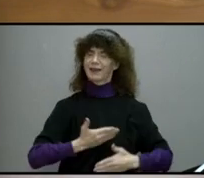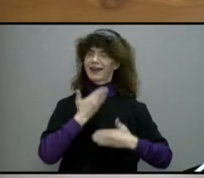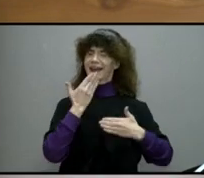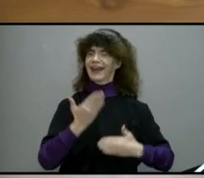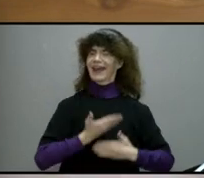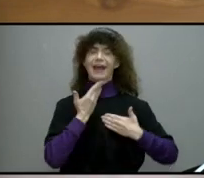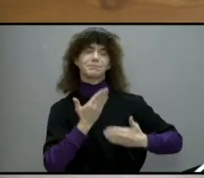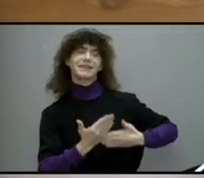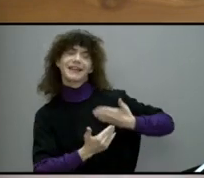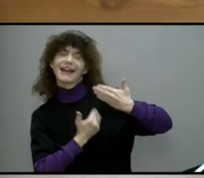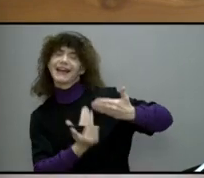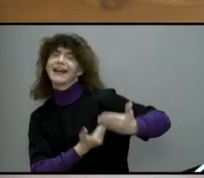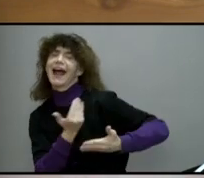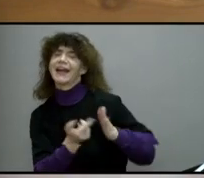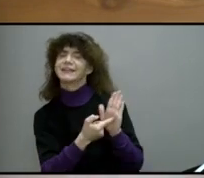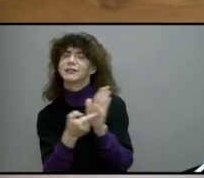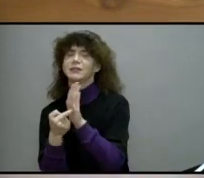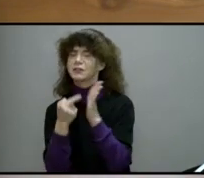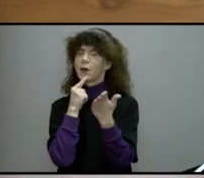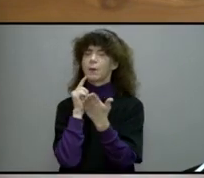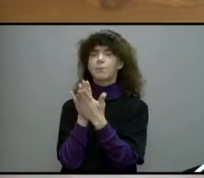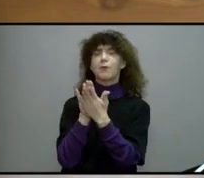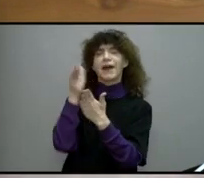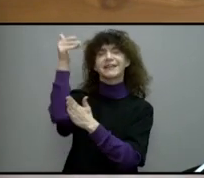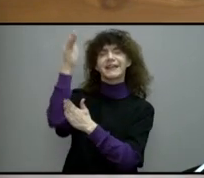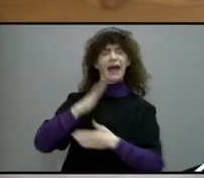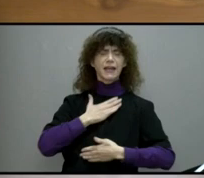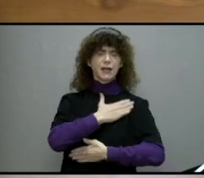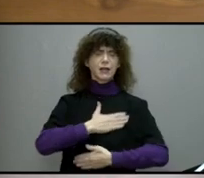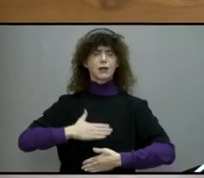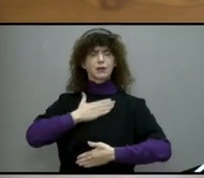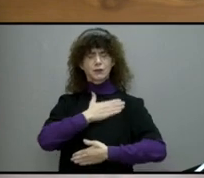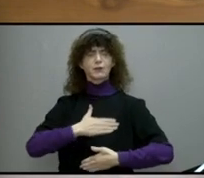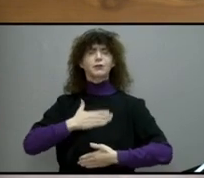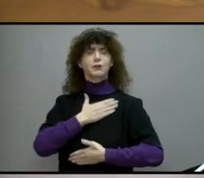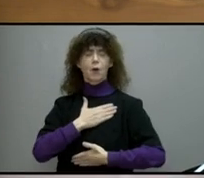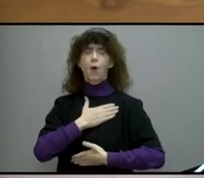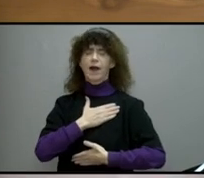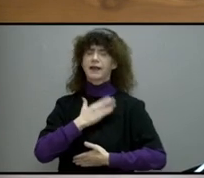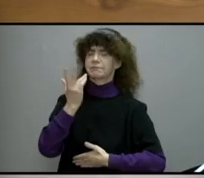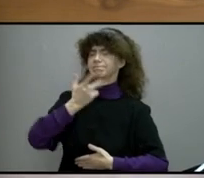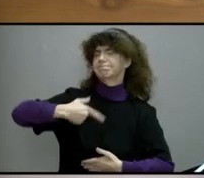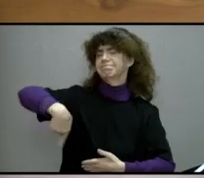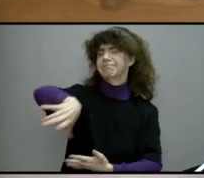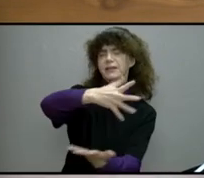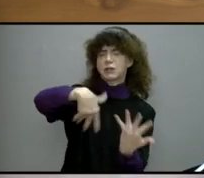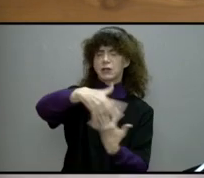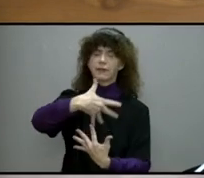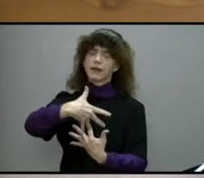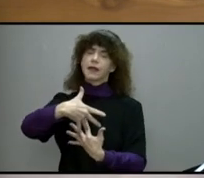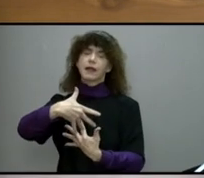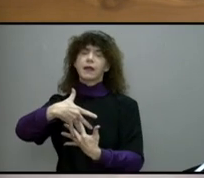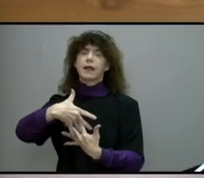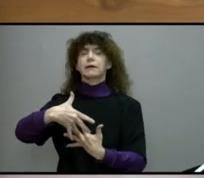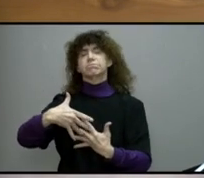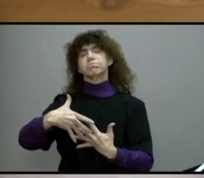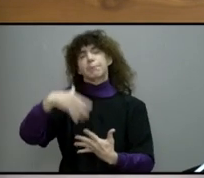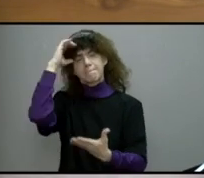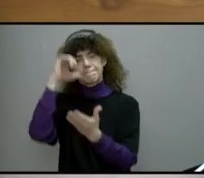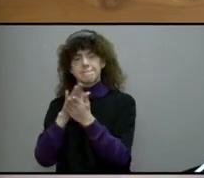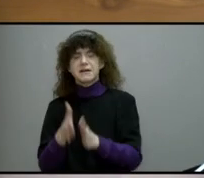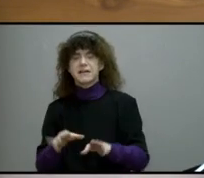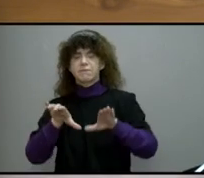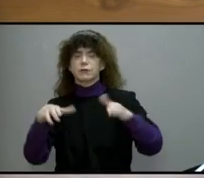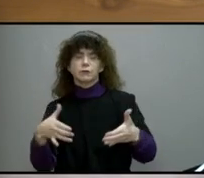sincere hearts, praising God and enjoying the favor of all the people. And the Lord added to their number daily